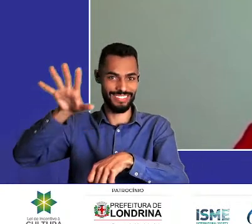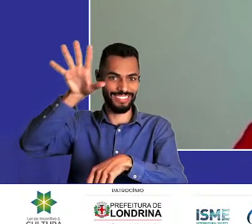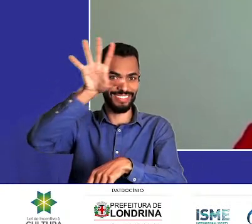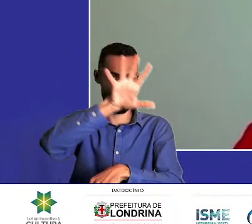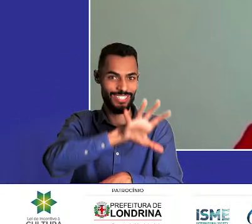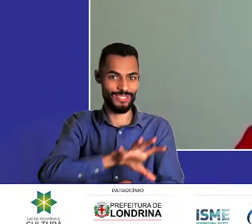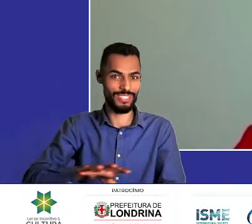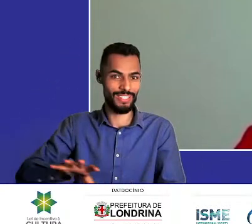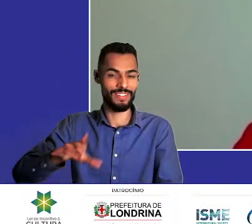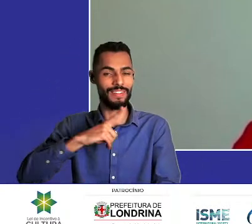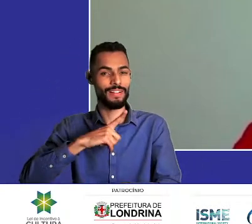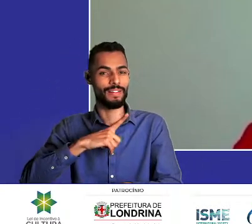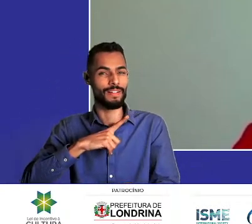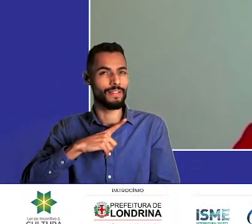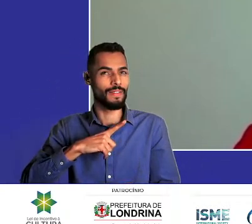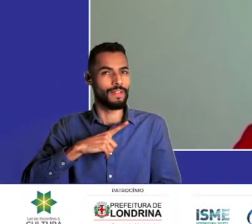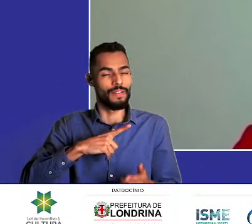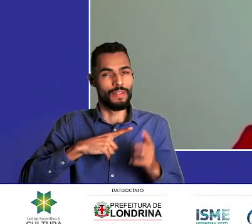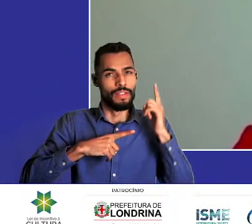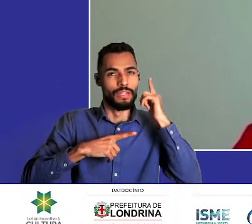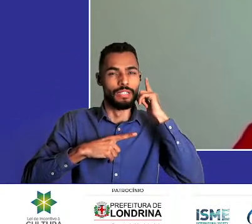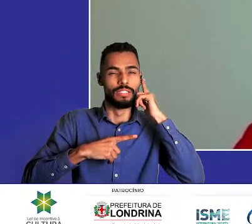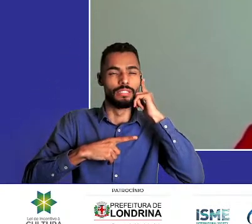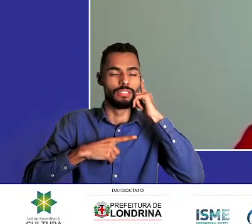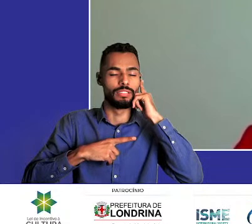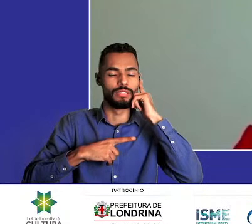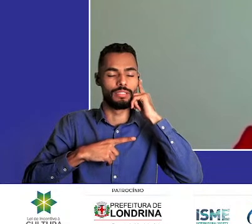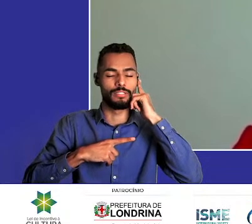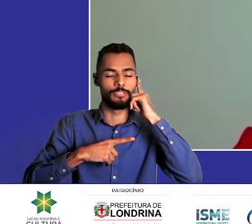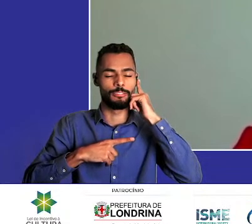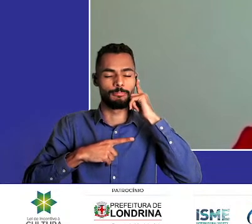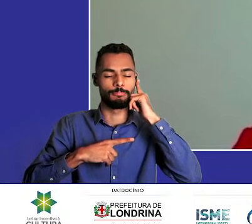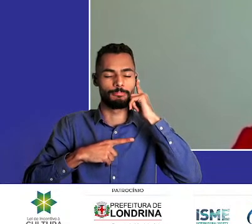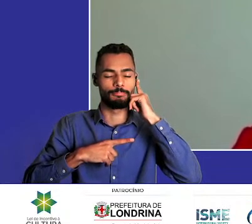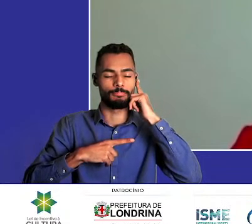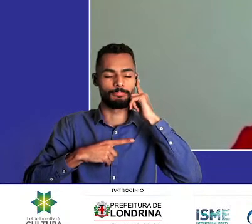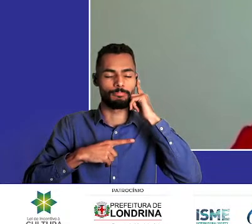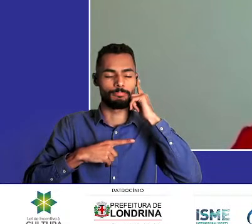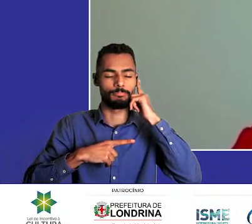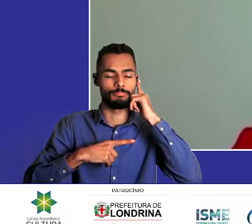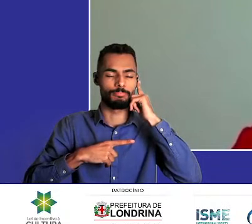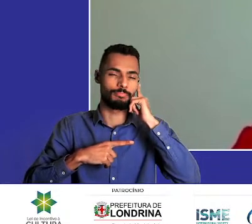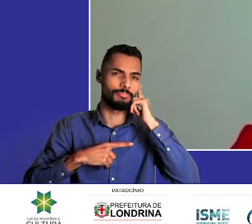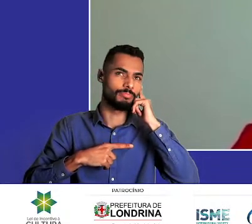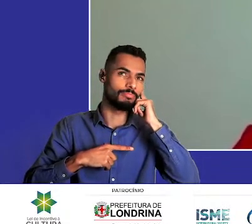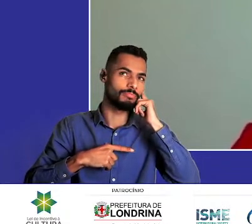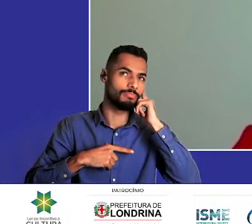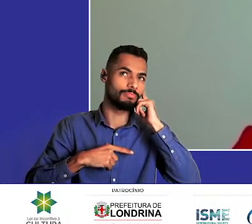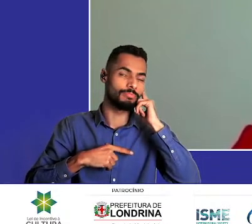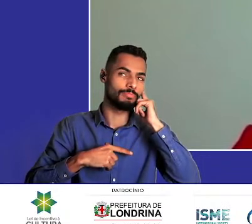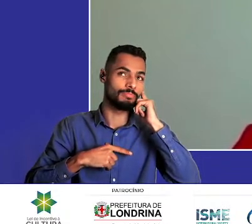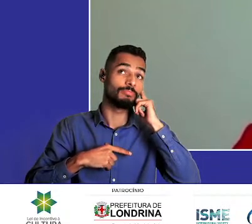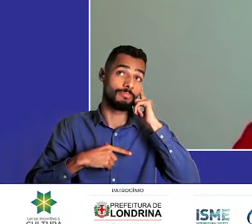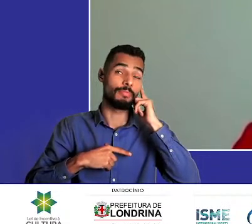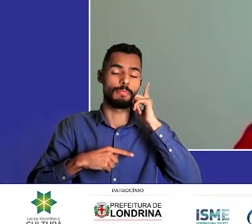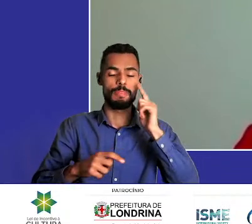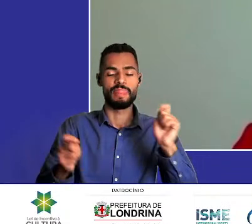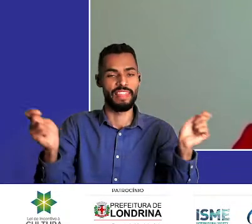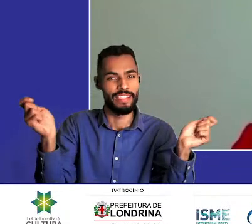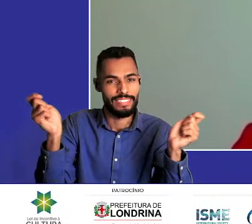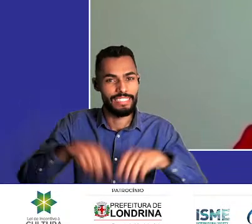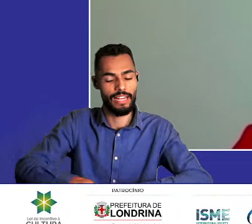ensuring wider and balanced cultural exchanges in the world in favor